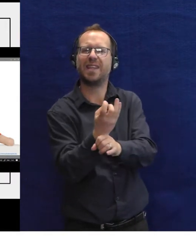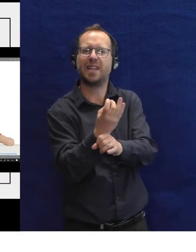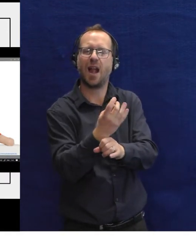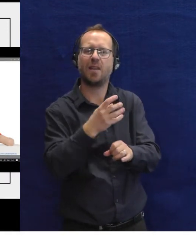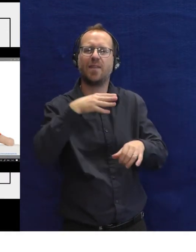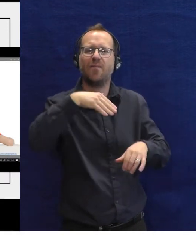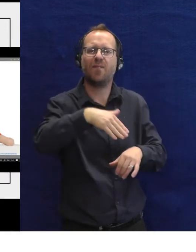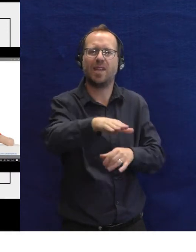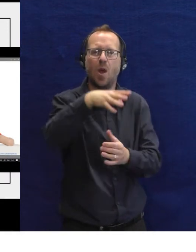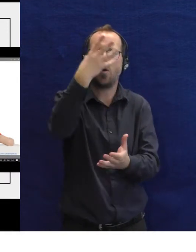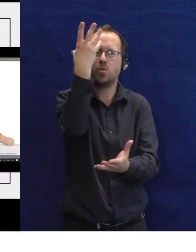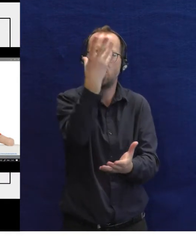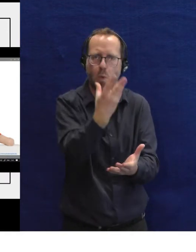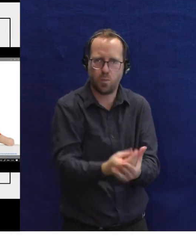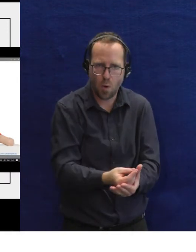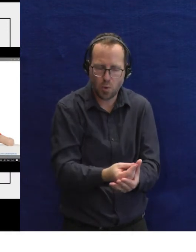file.